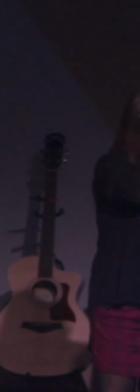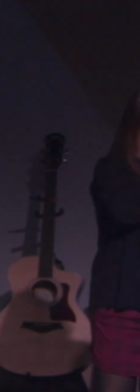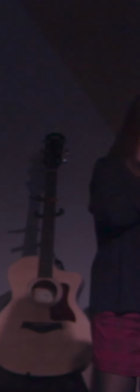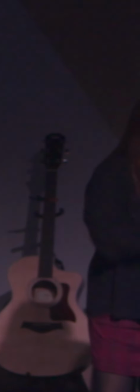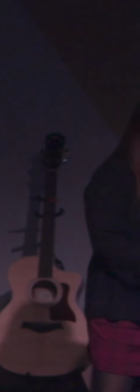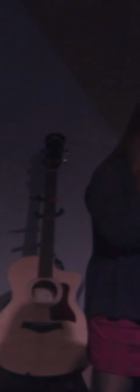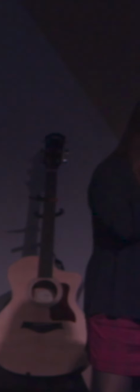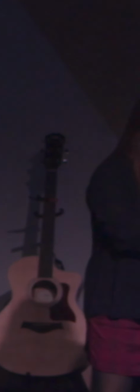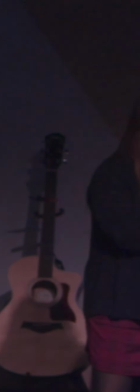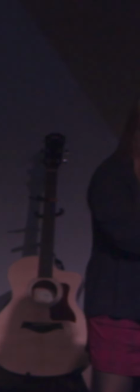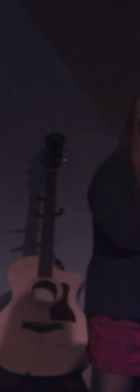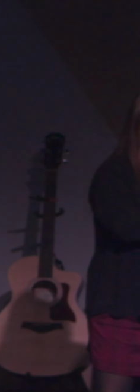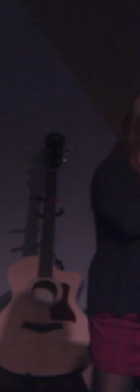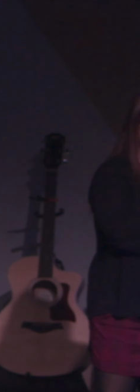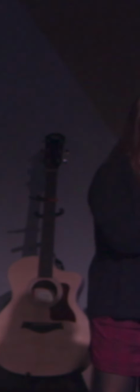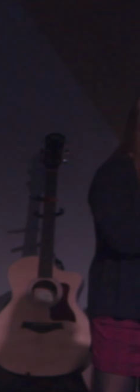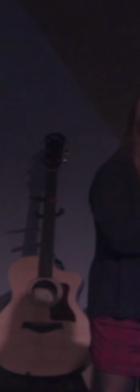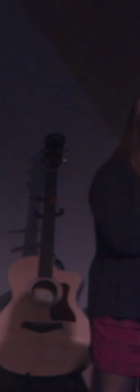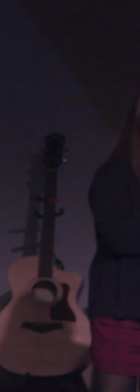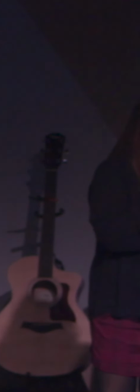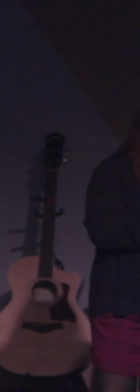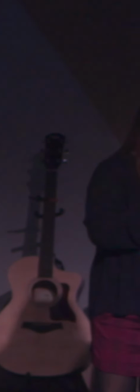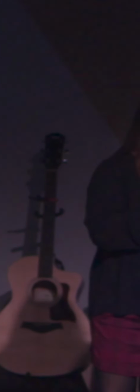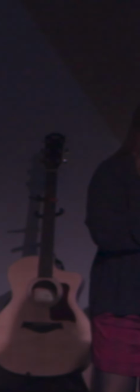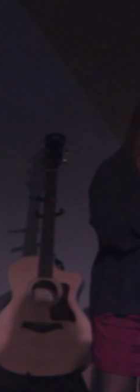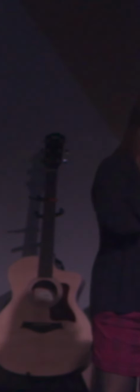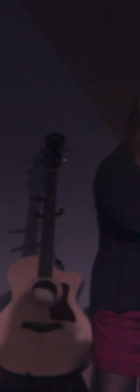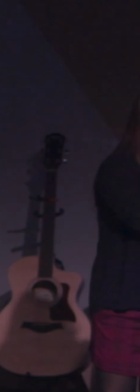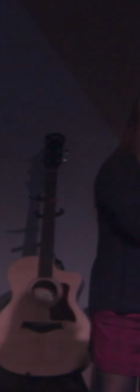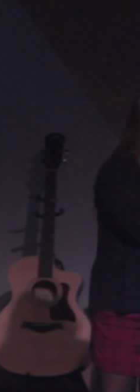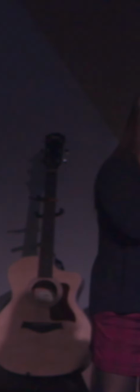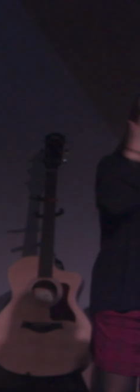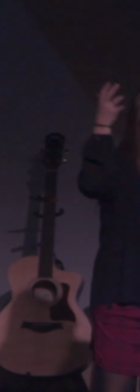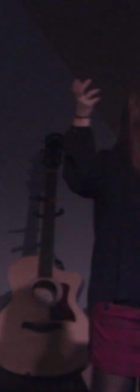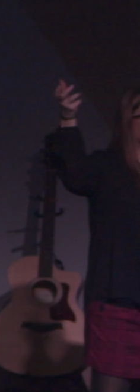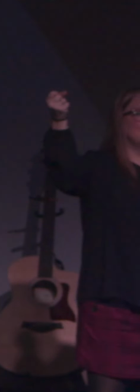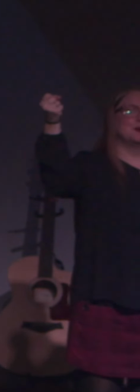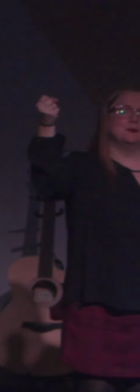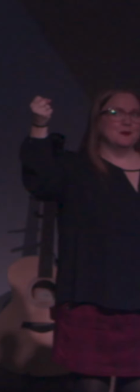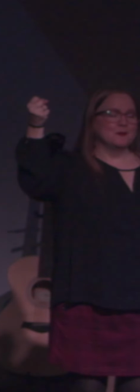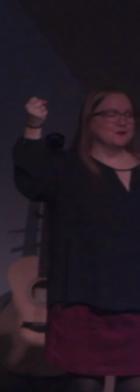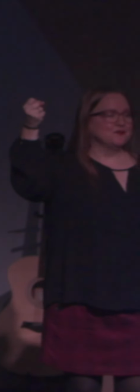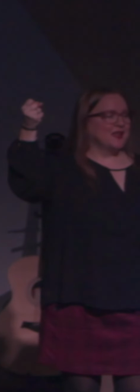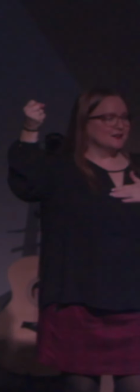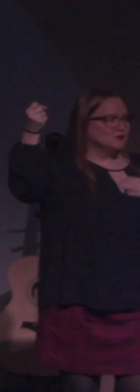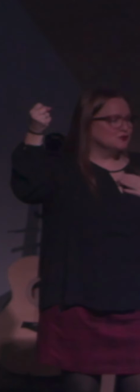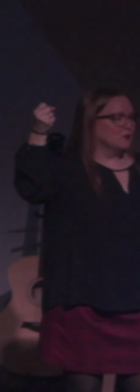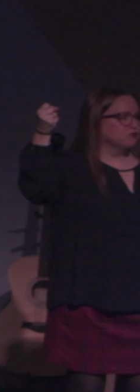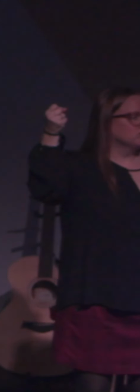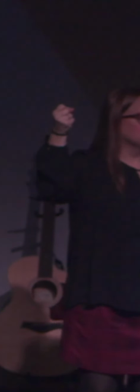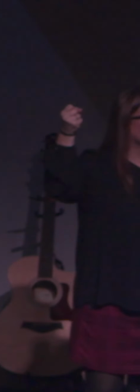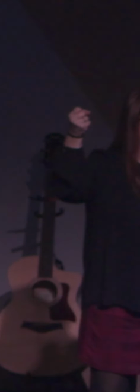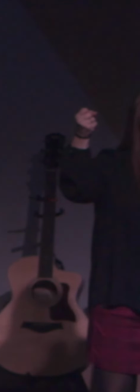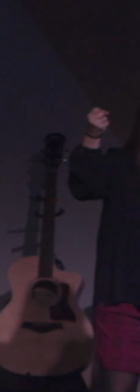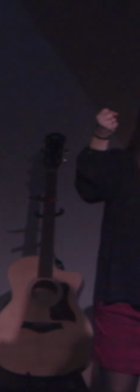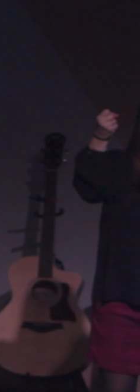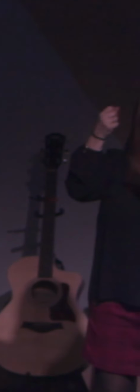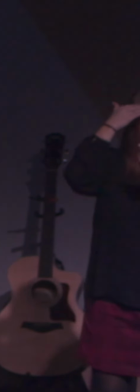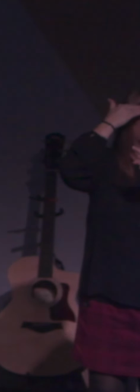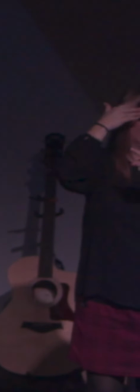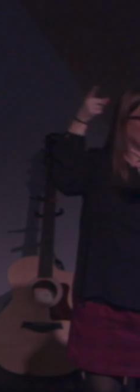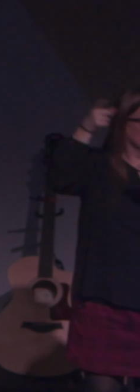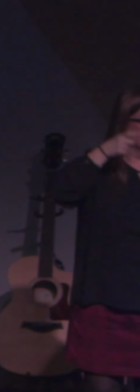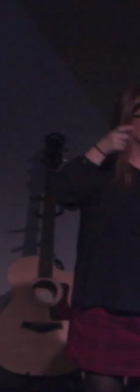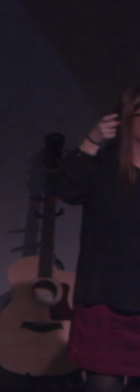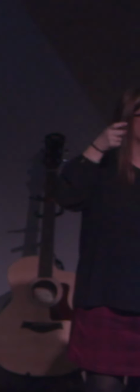story. Don't hold so tightly to the things of this world, but know that the dot connector, the one who sees the big picture, He's